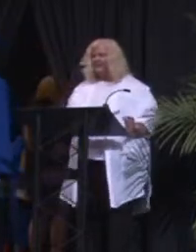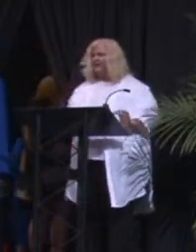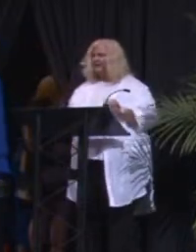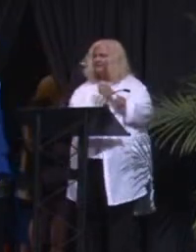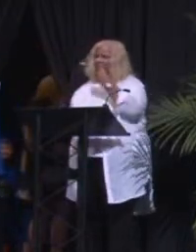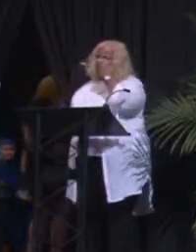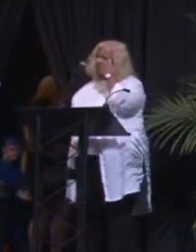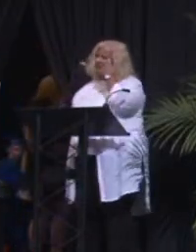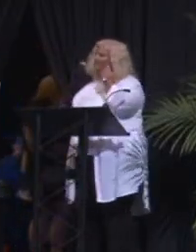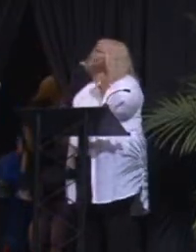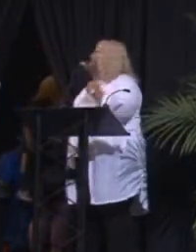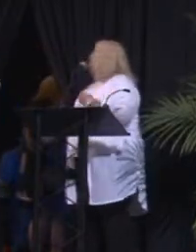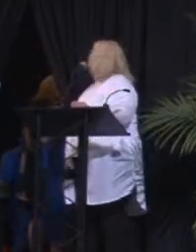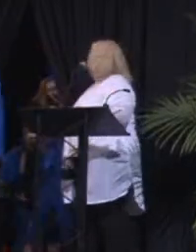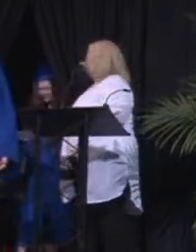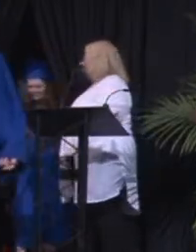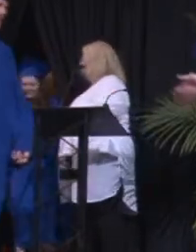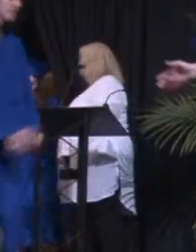Draven Klosterboer.